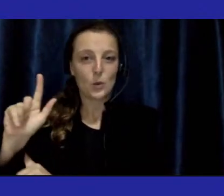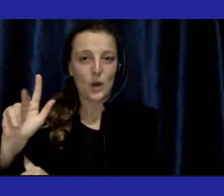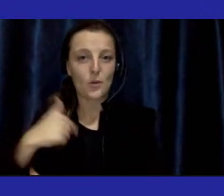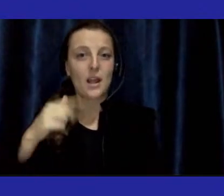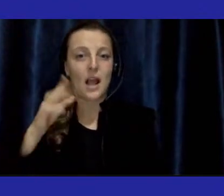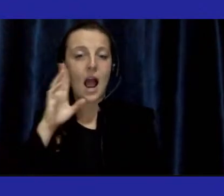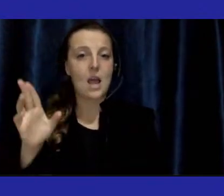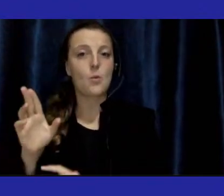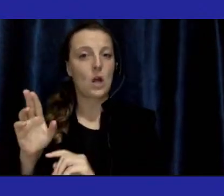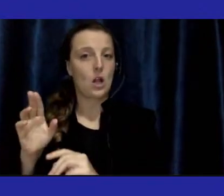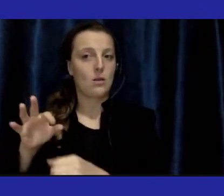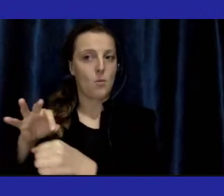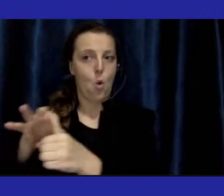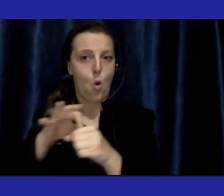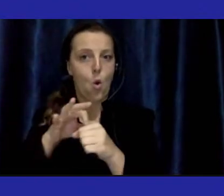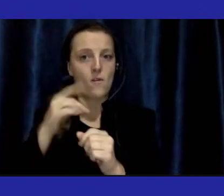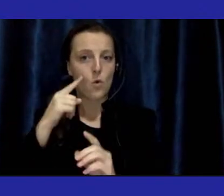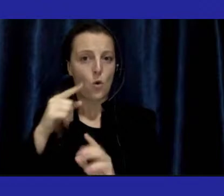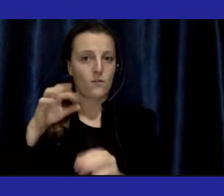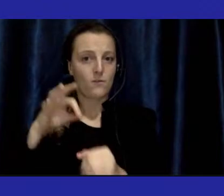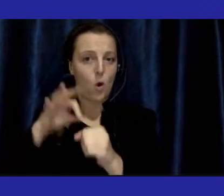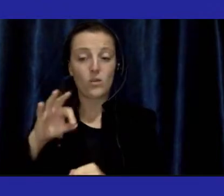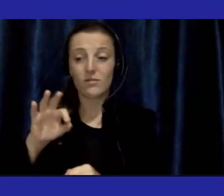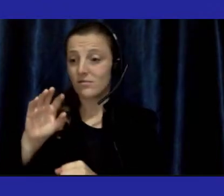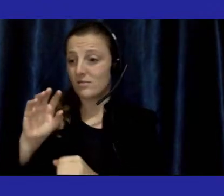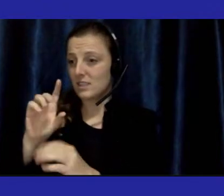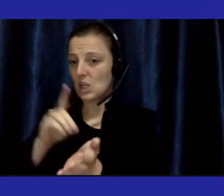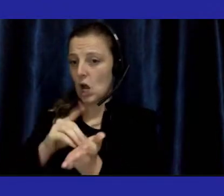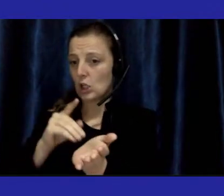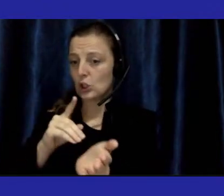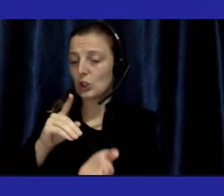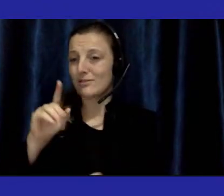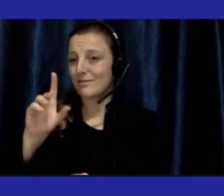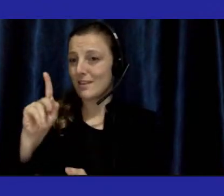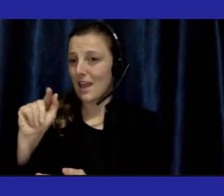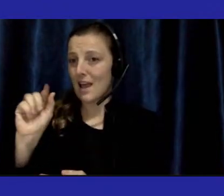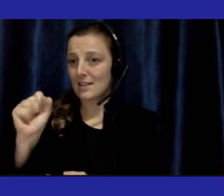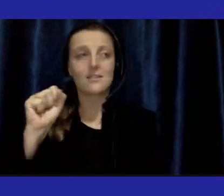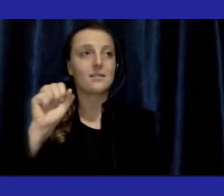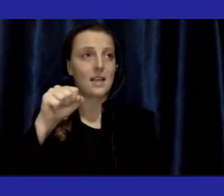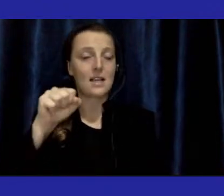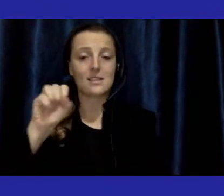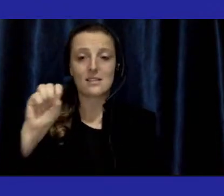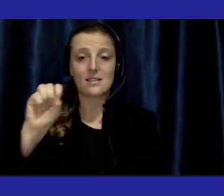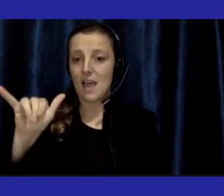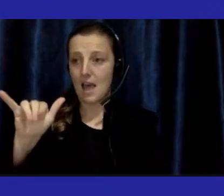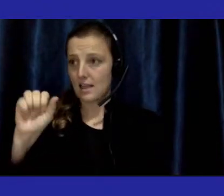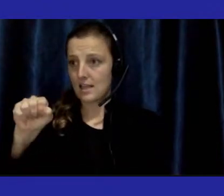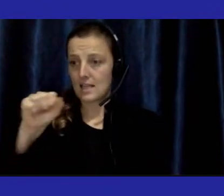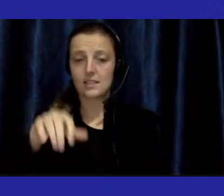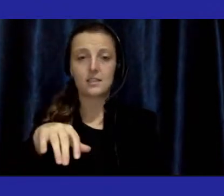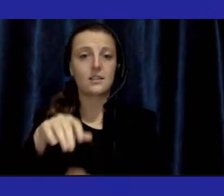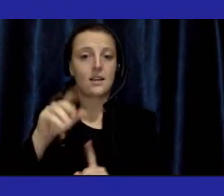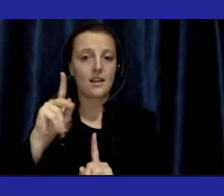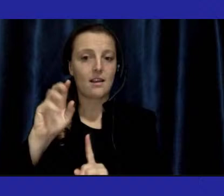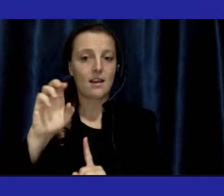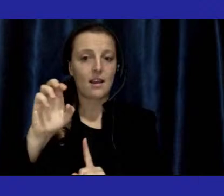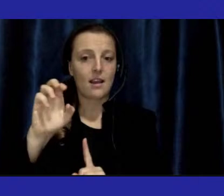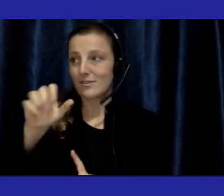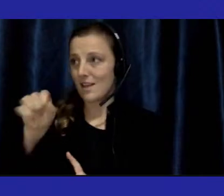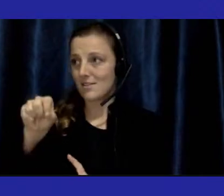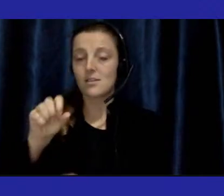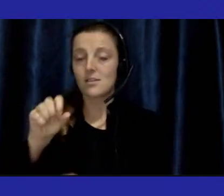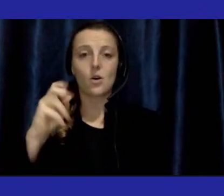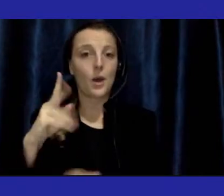vote. Dr. Katz? Yes. Sally Hernandez-Pinheiro? Yes. And Karen St. Hilaire? Yes. Great. The minutes